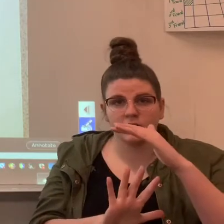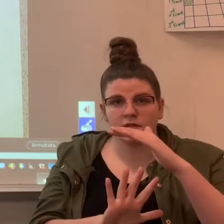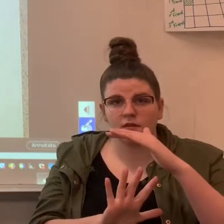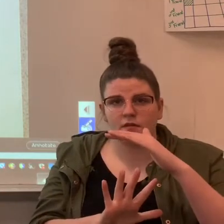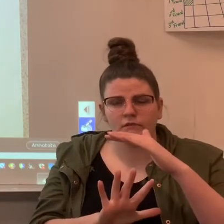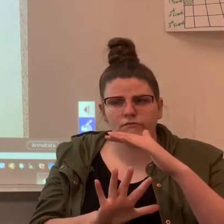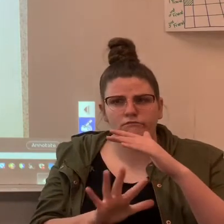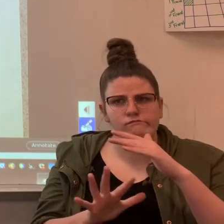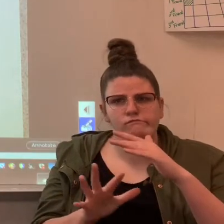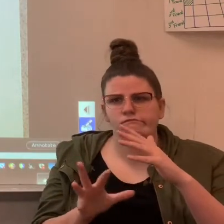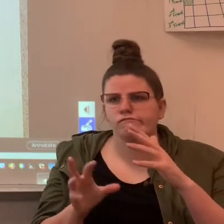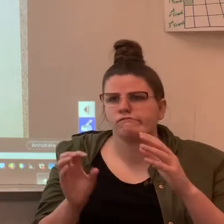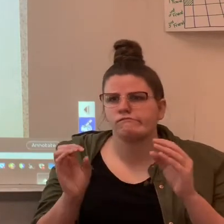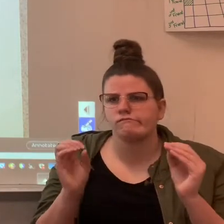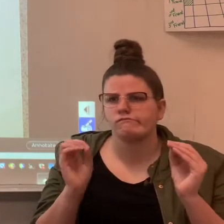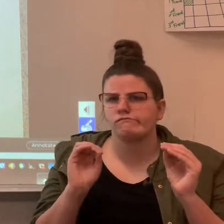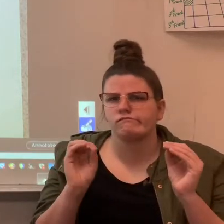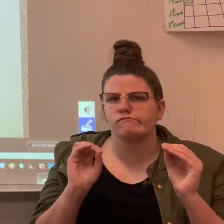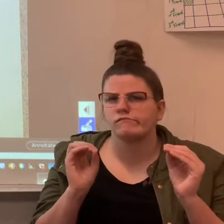Nothing.